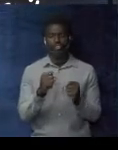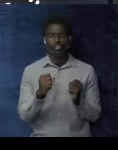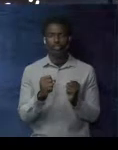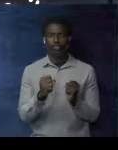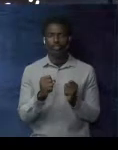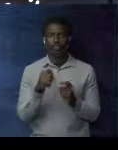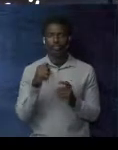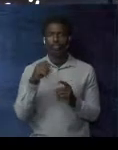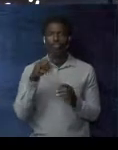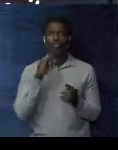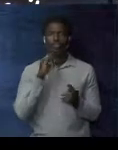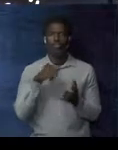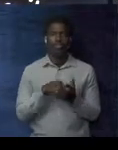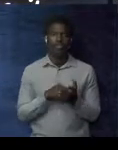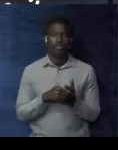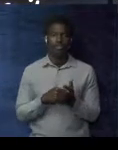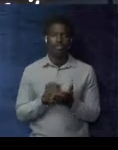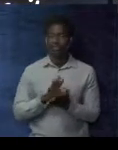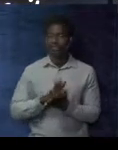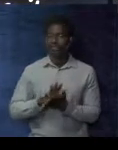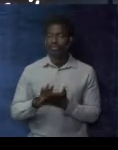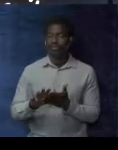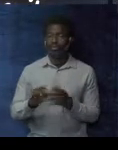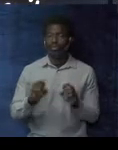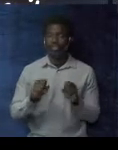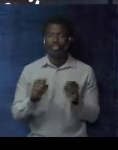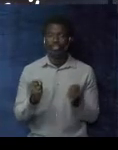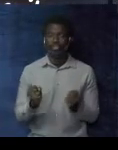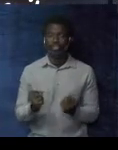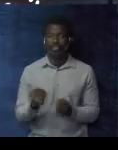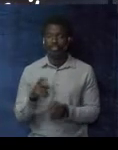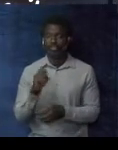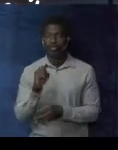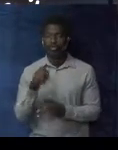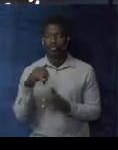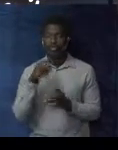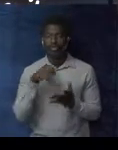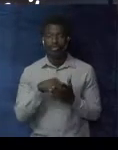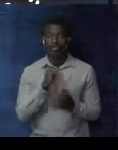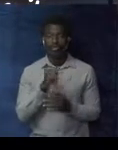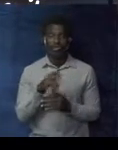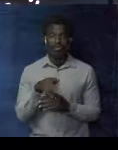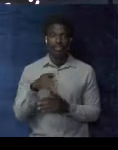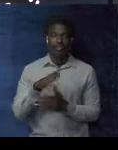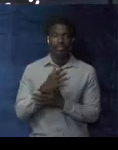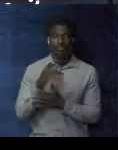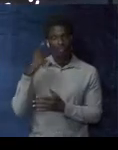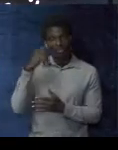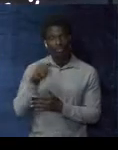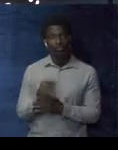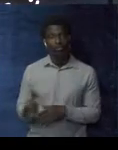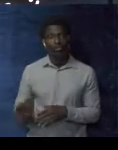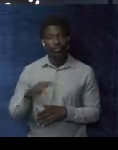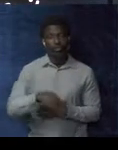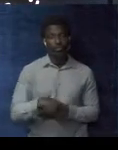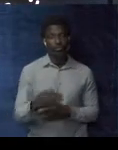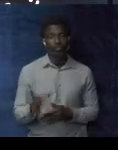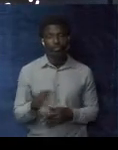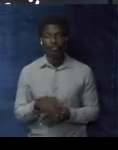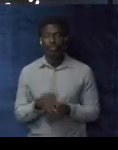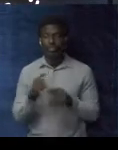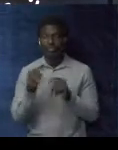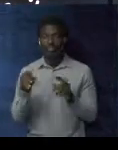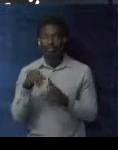into plane shapes? Is it plane shapes that can be folded into solid shapes? Is it a divider for the table tennis